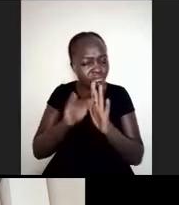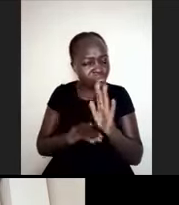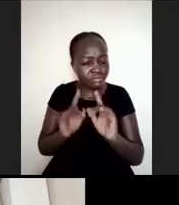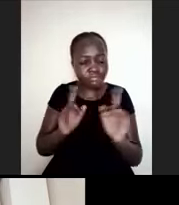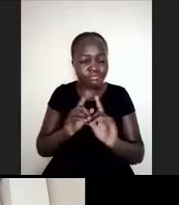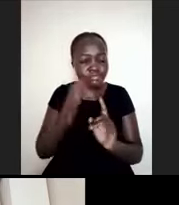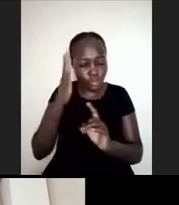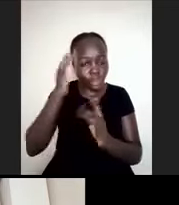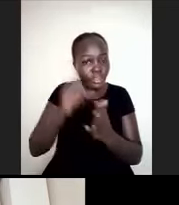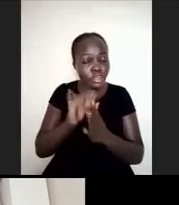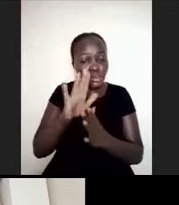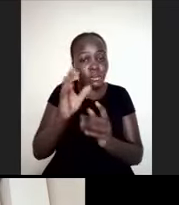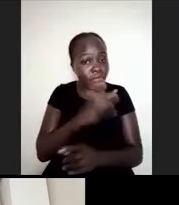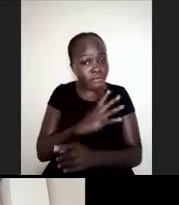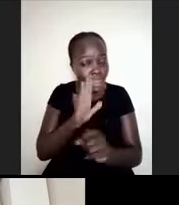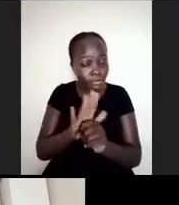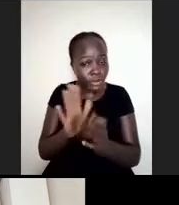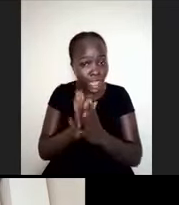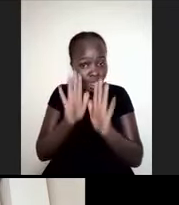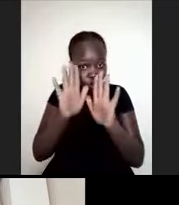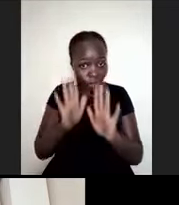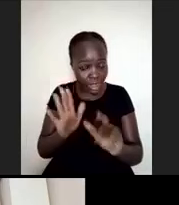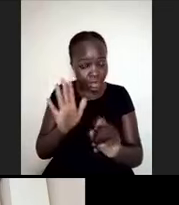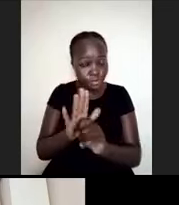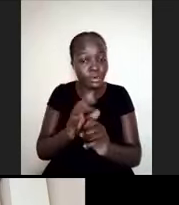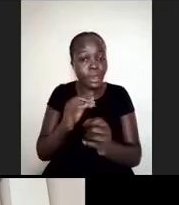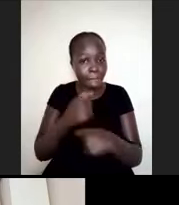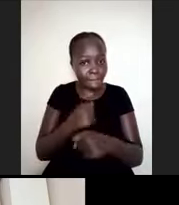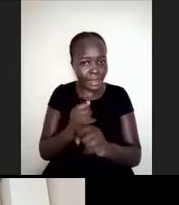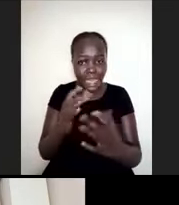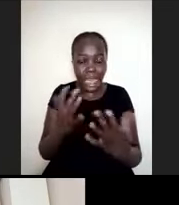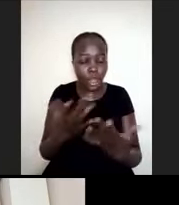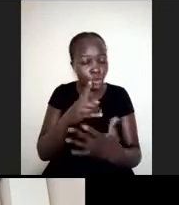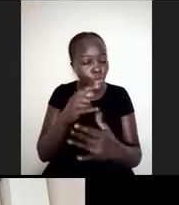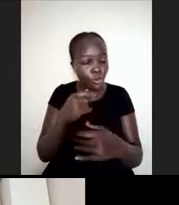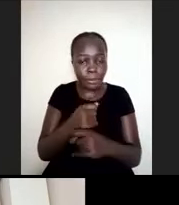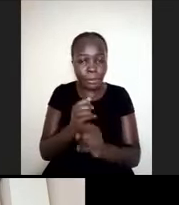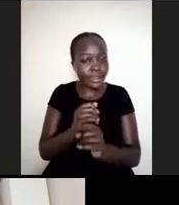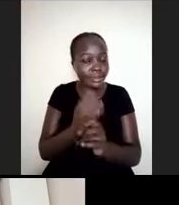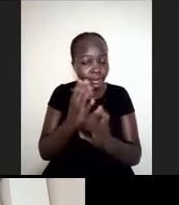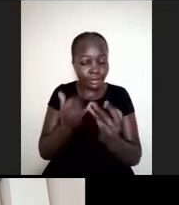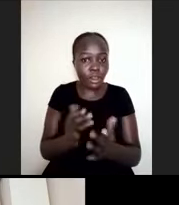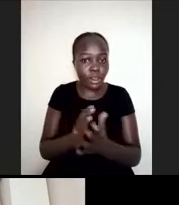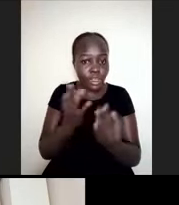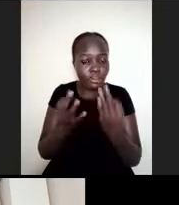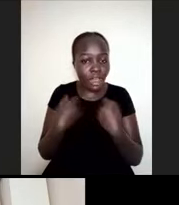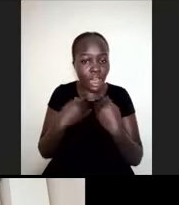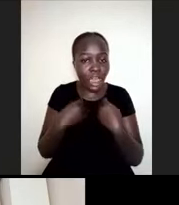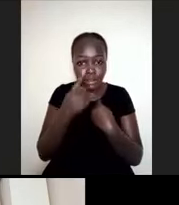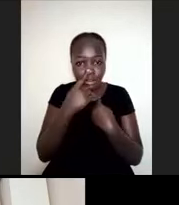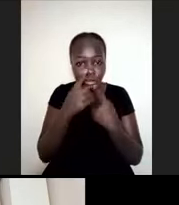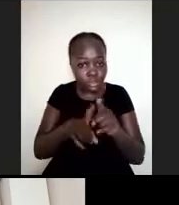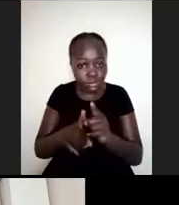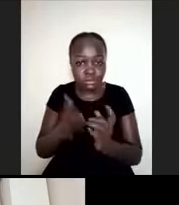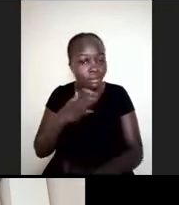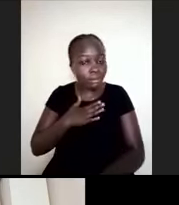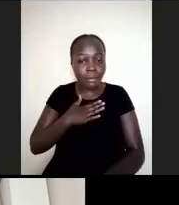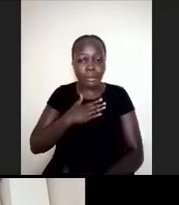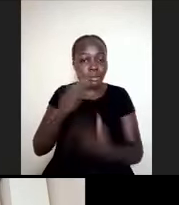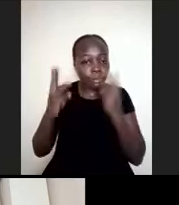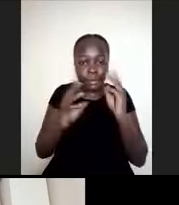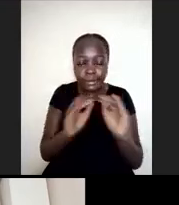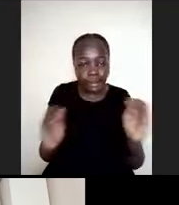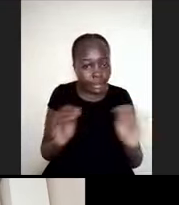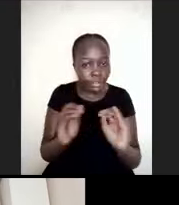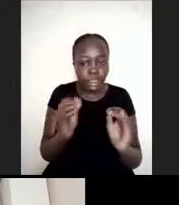and wonderfully made, just the way you are. Yeah, if you have a nose like mine, don't worry. You don't need to go anywhere